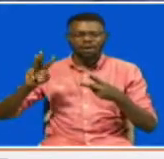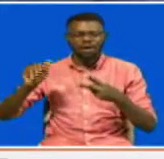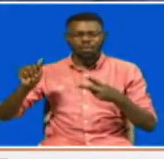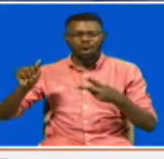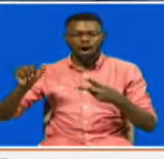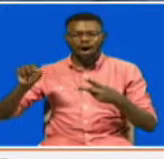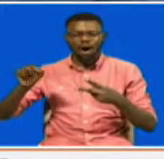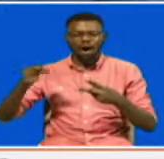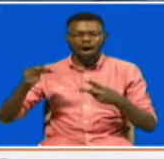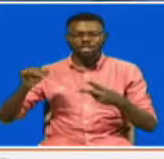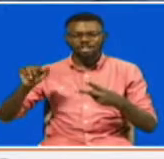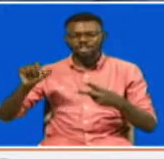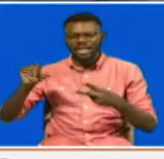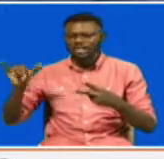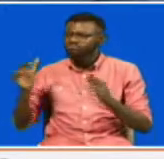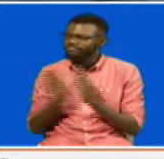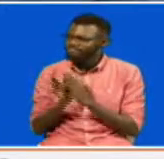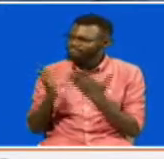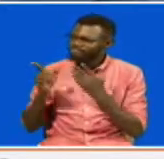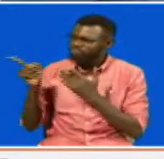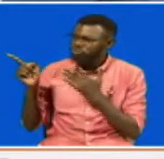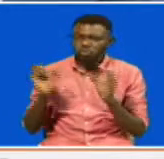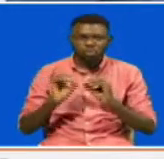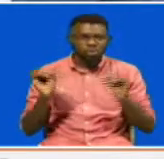example, congratulating you, Malala.